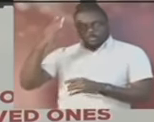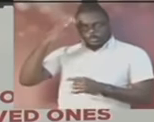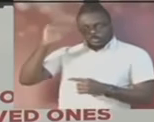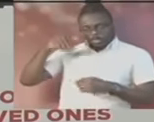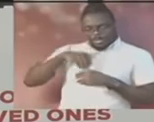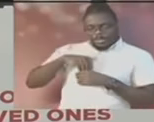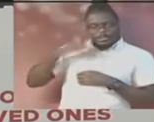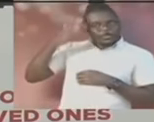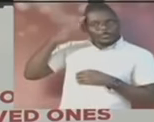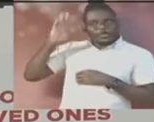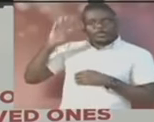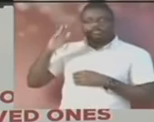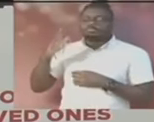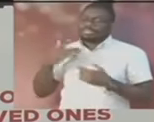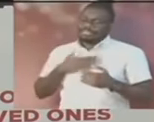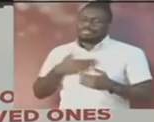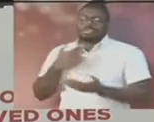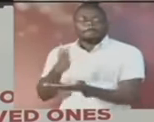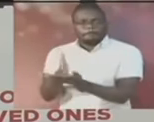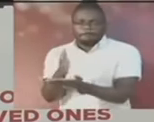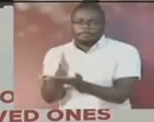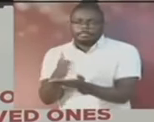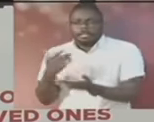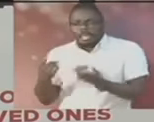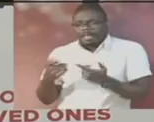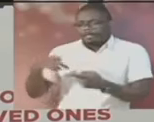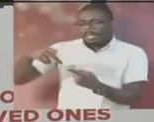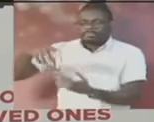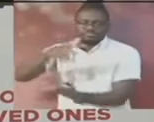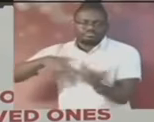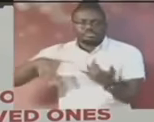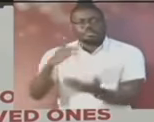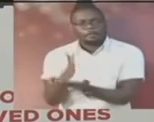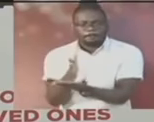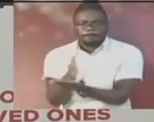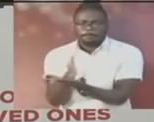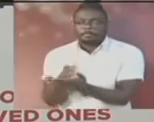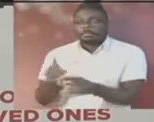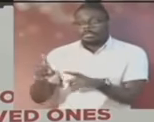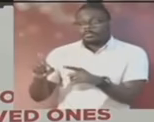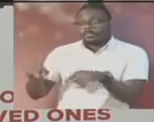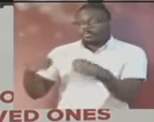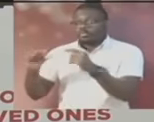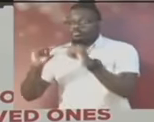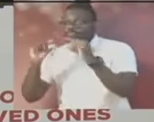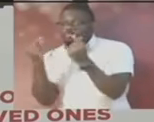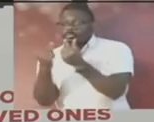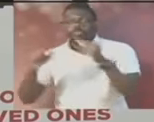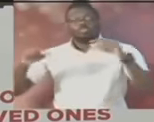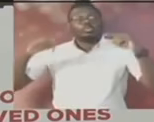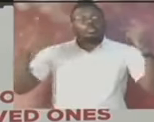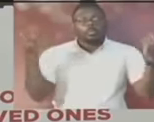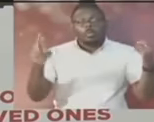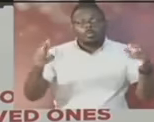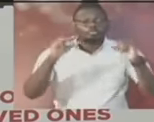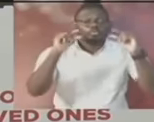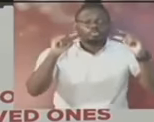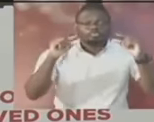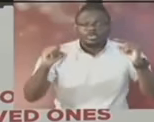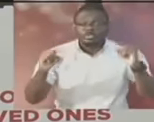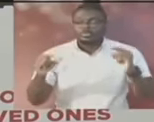persons. Let's, when we go to the supermarket, when we go to an essential services area, be it a